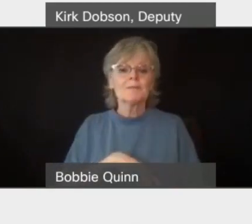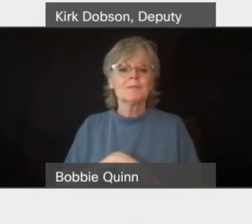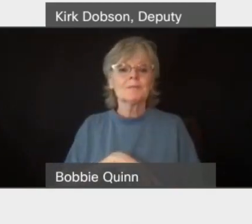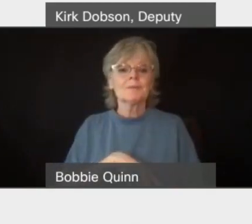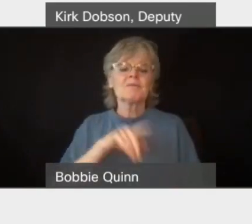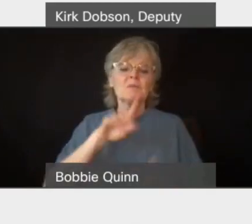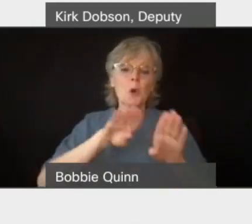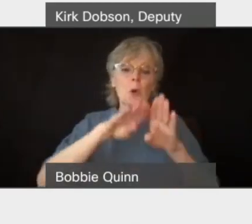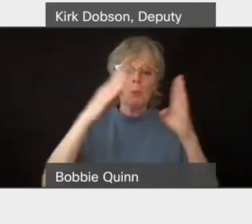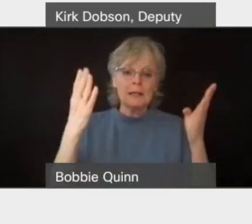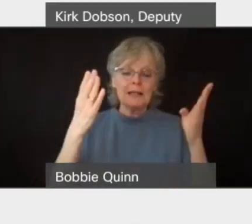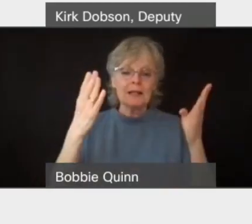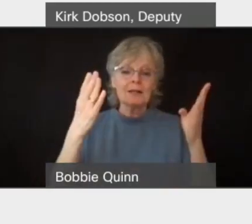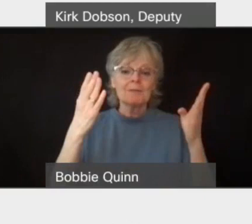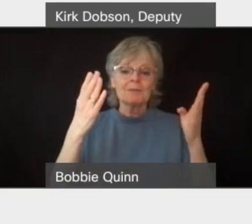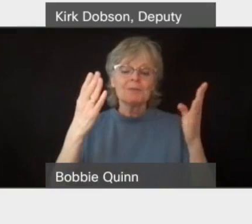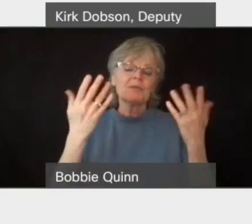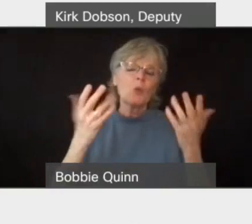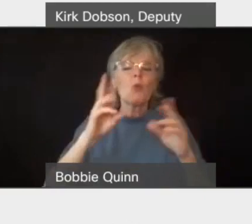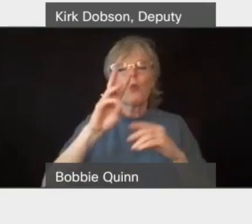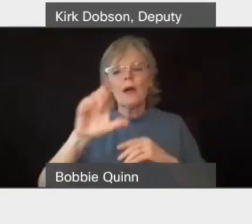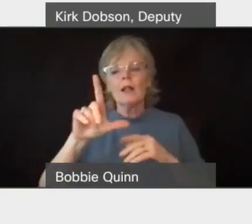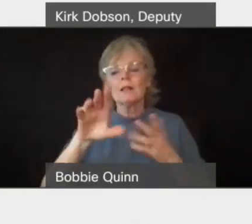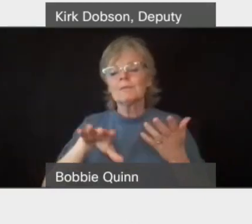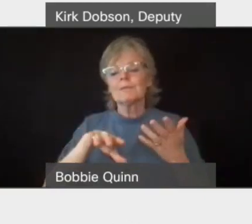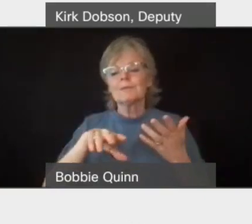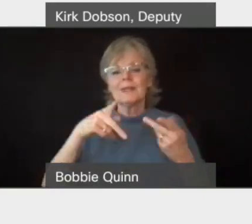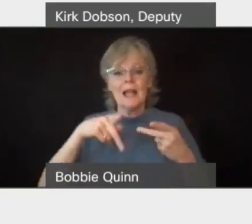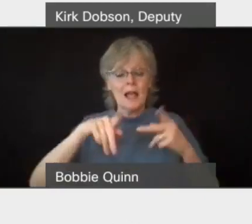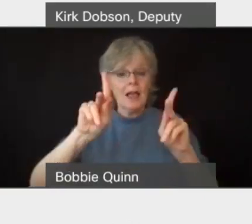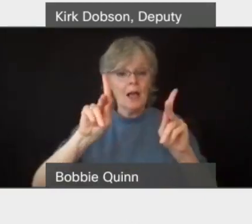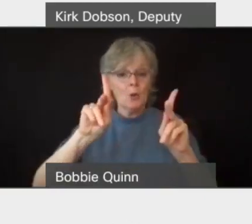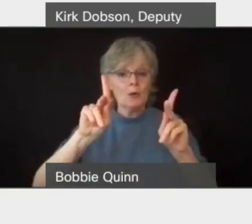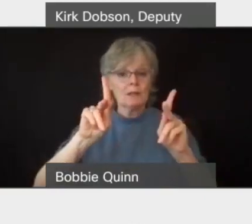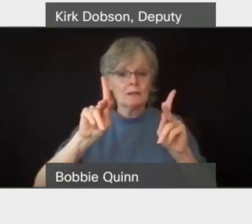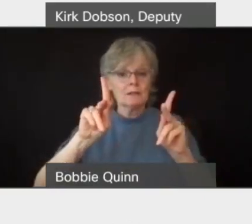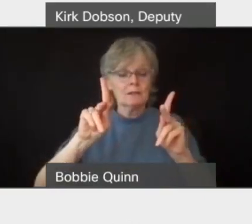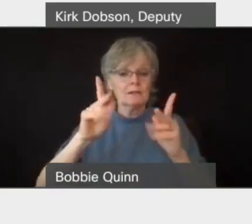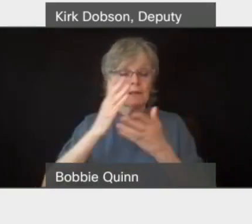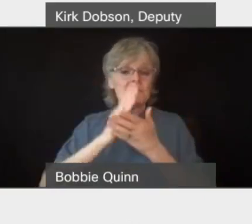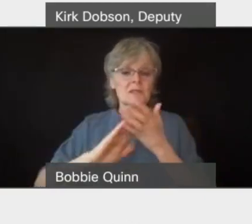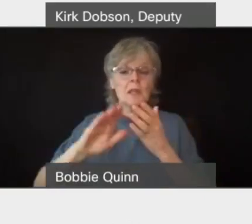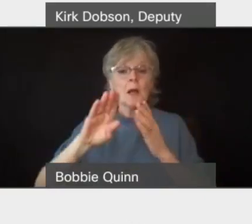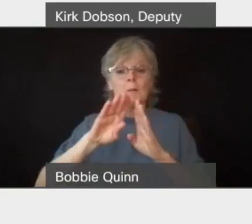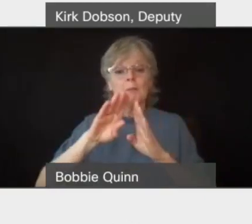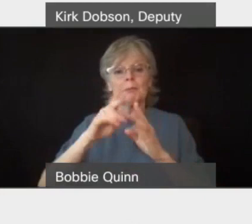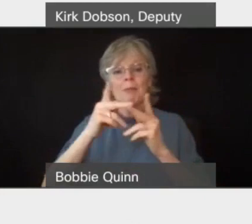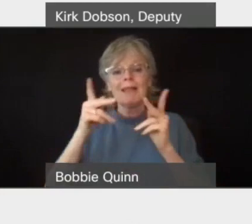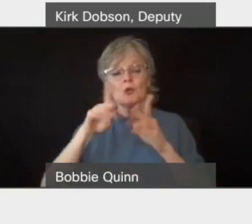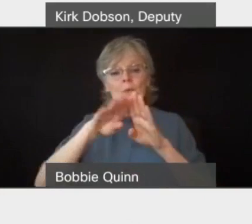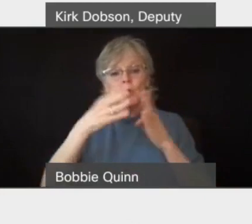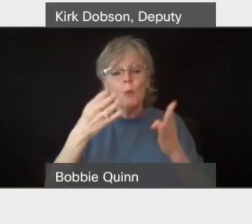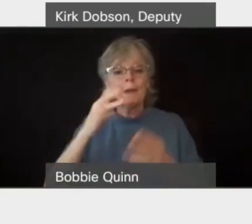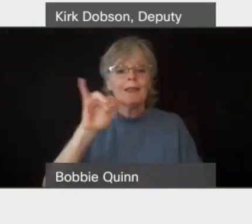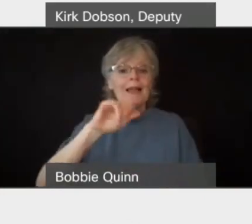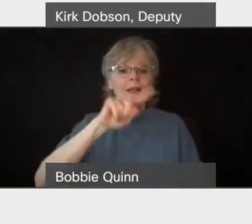opening some, allowing some places, or some places choosing now to be open. The zoo is open.